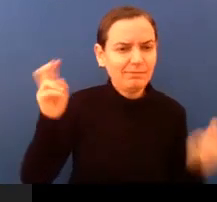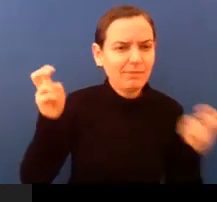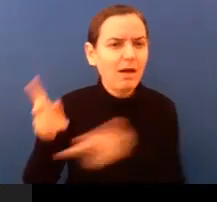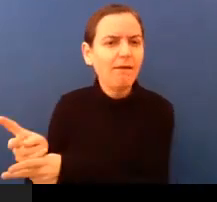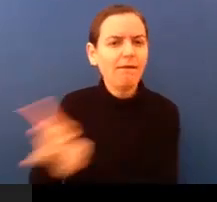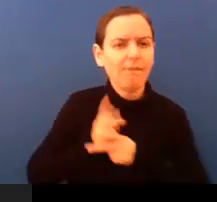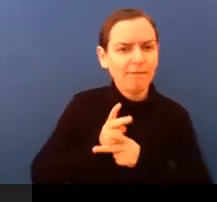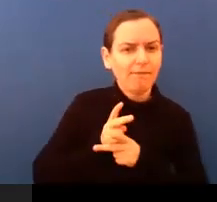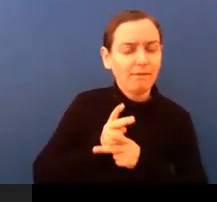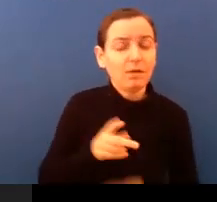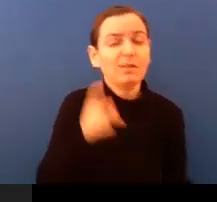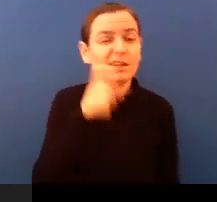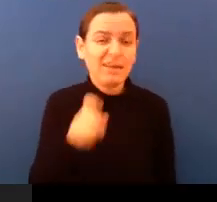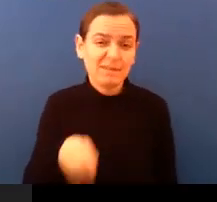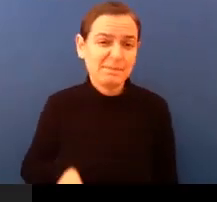dog.